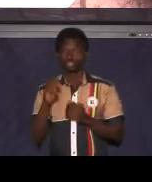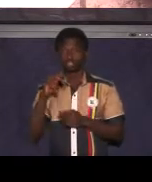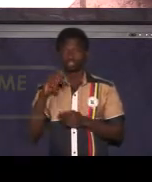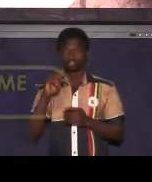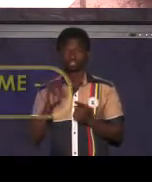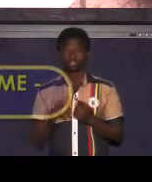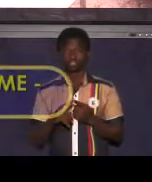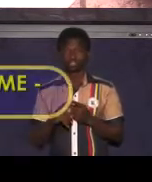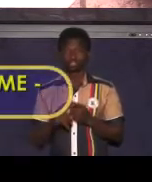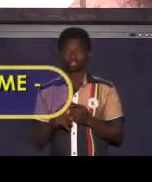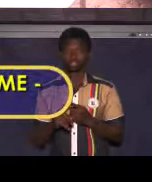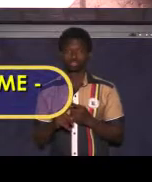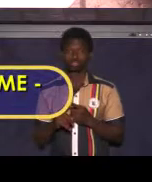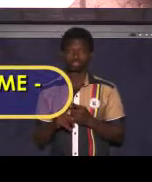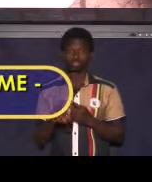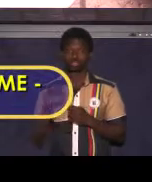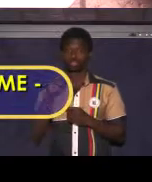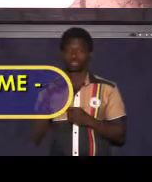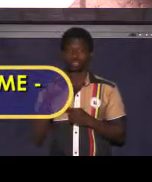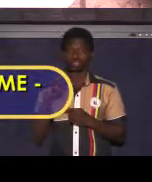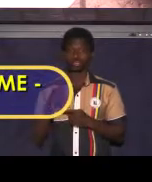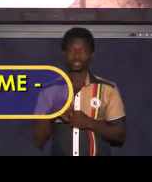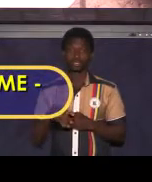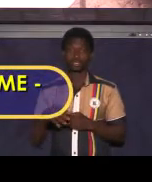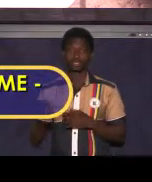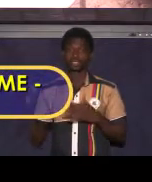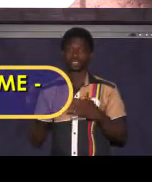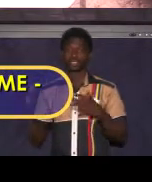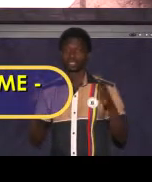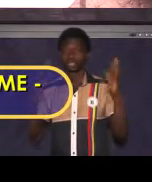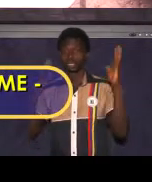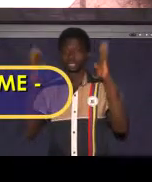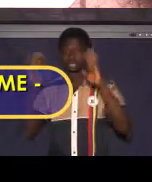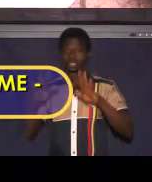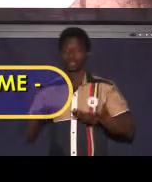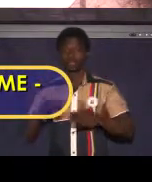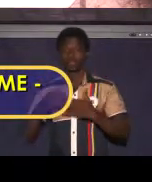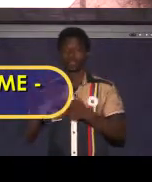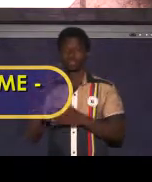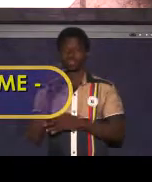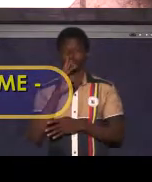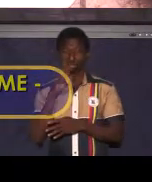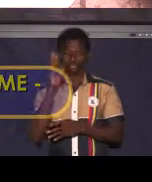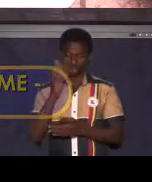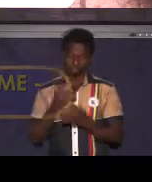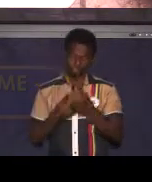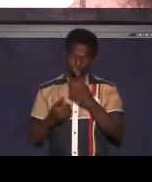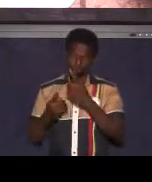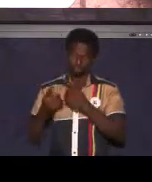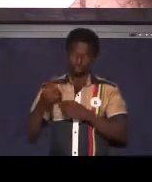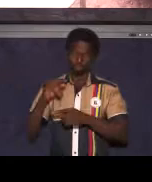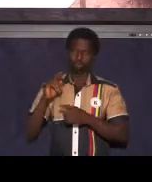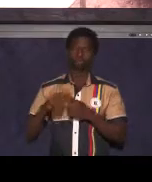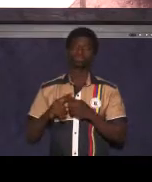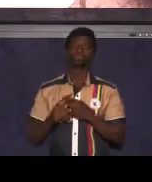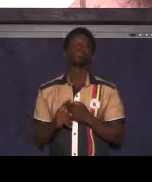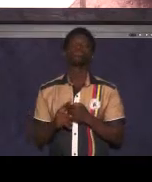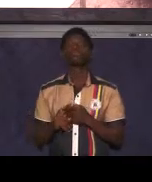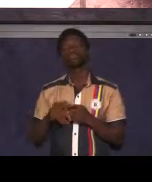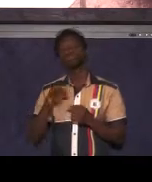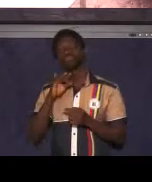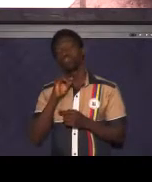toilet, you need to exert air pressure before the water will draw to flush